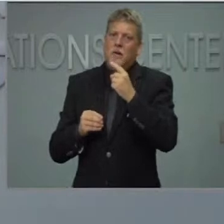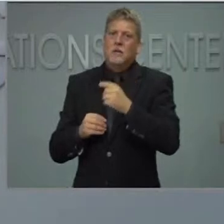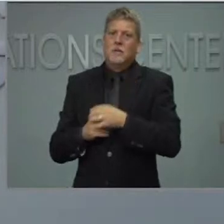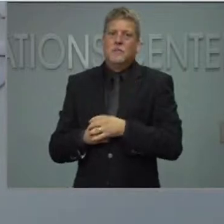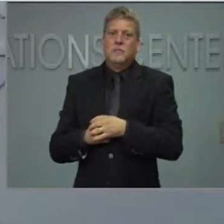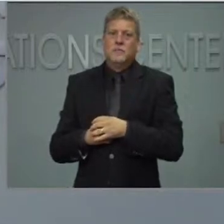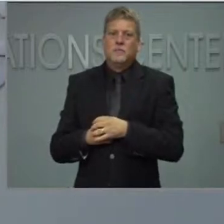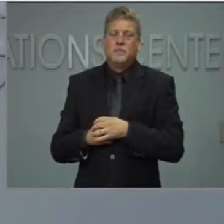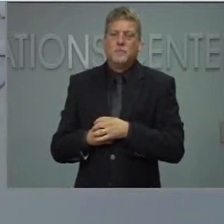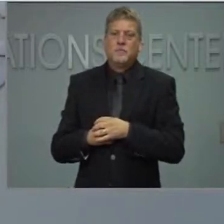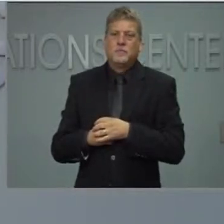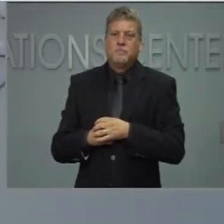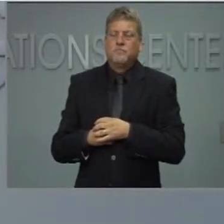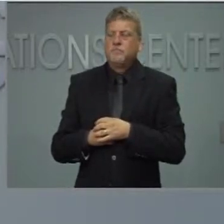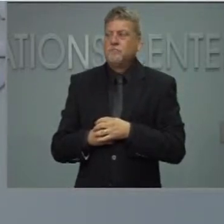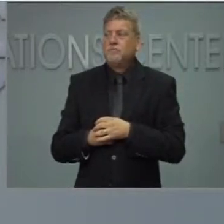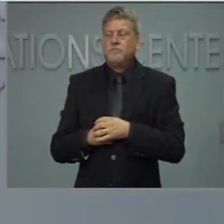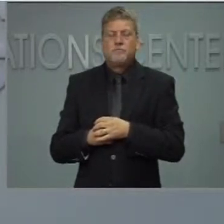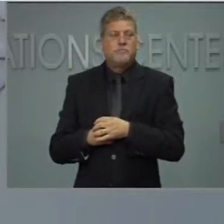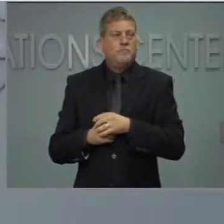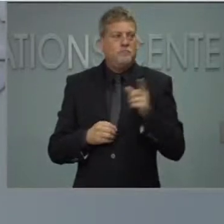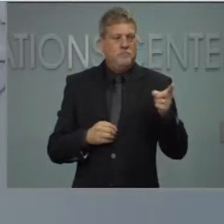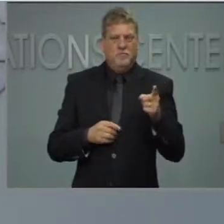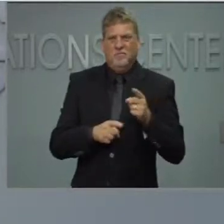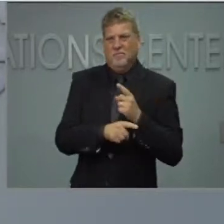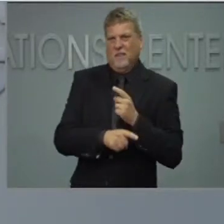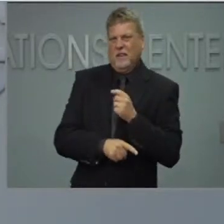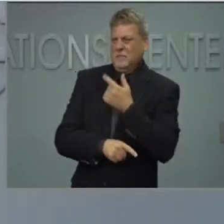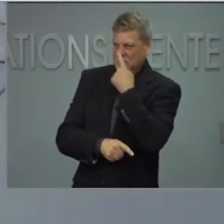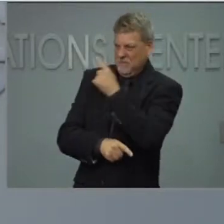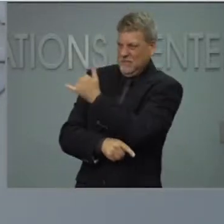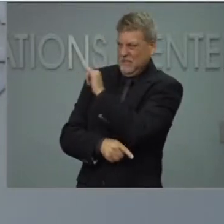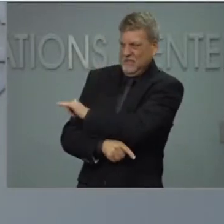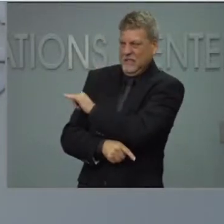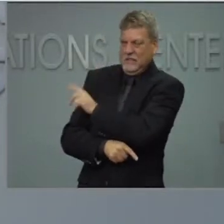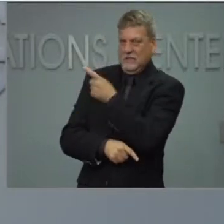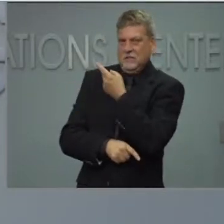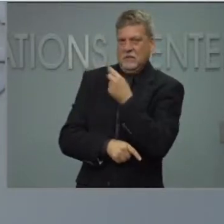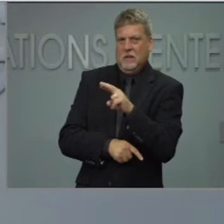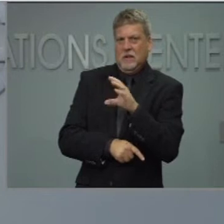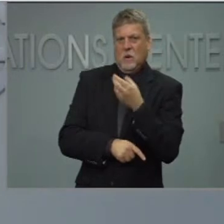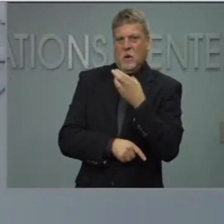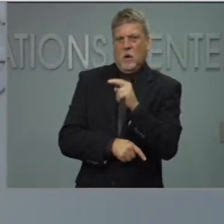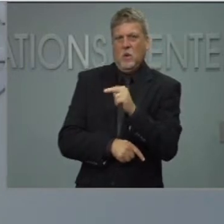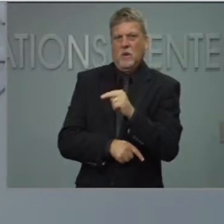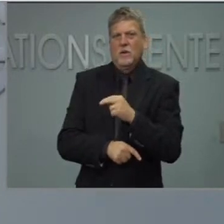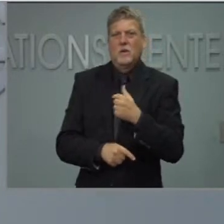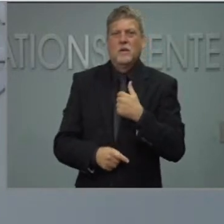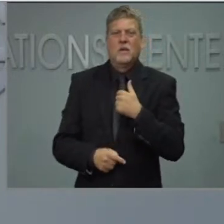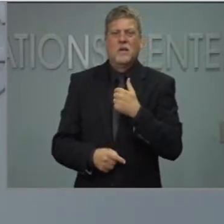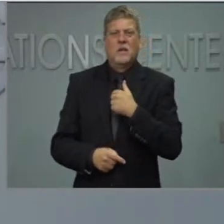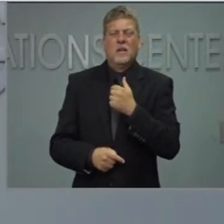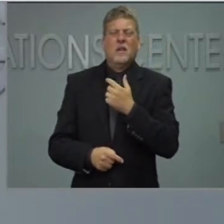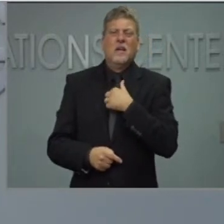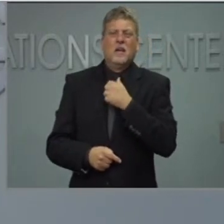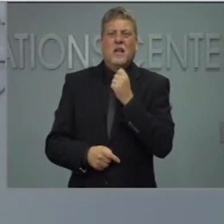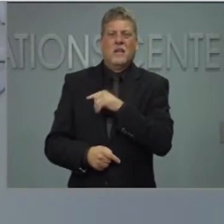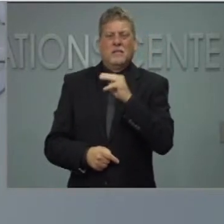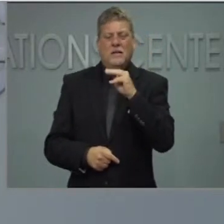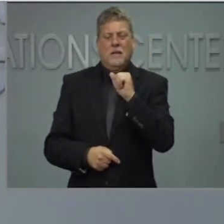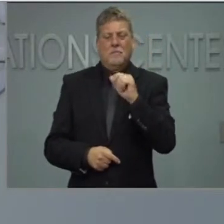Actually stay with Dr. Cohen to start with. Matt Mercer, North State Journal. As cases